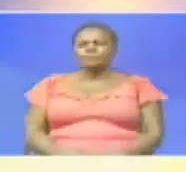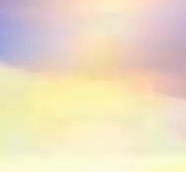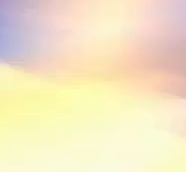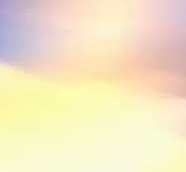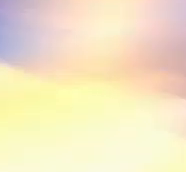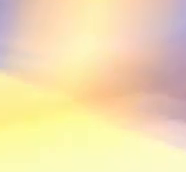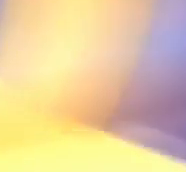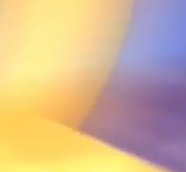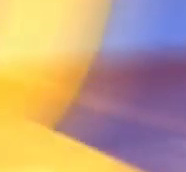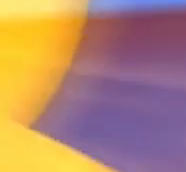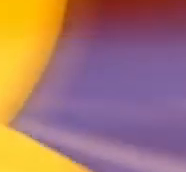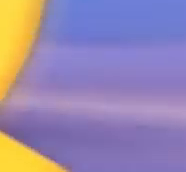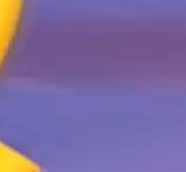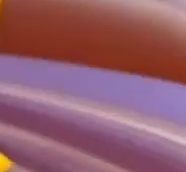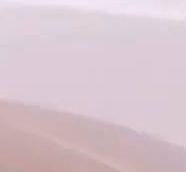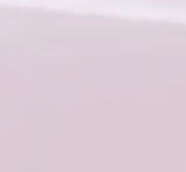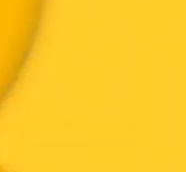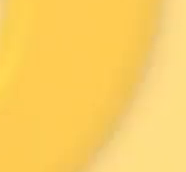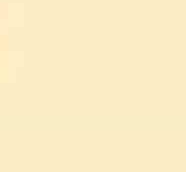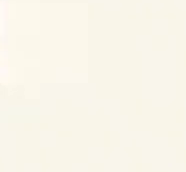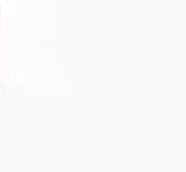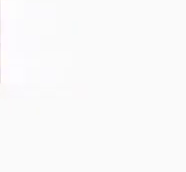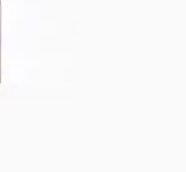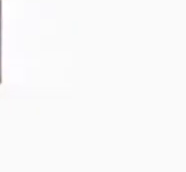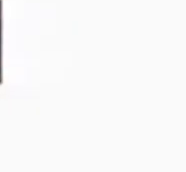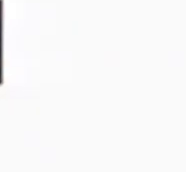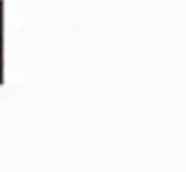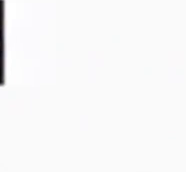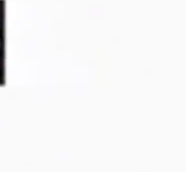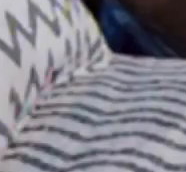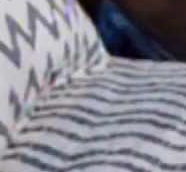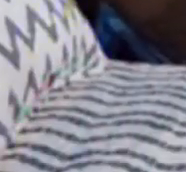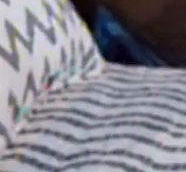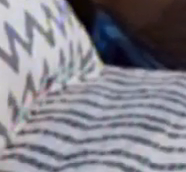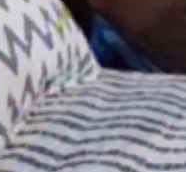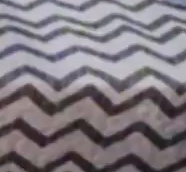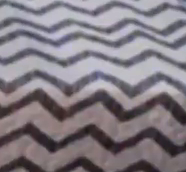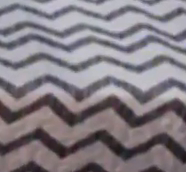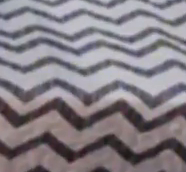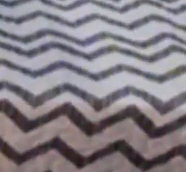The Big Q, in association with Orca Deco.